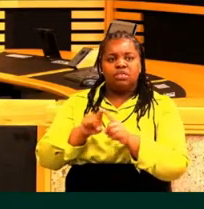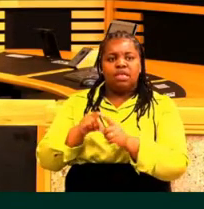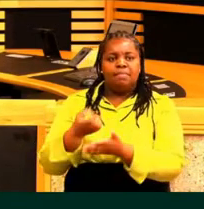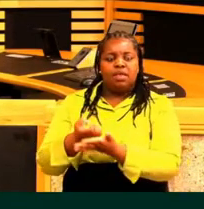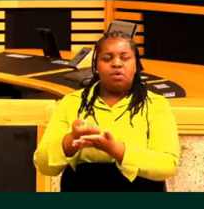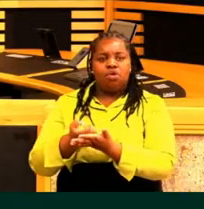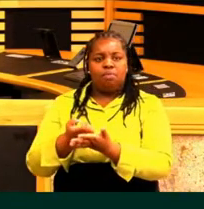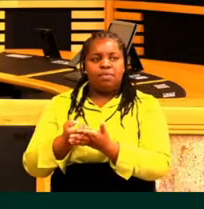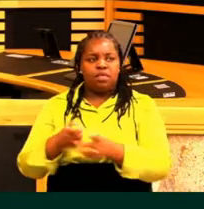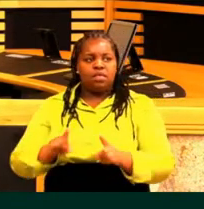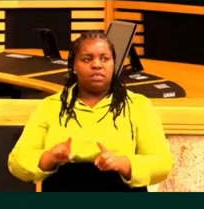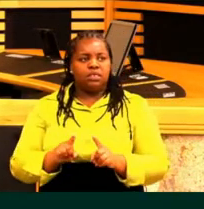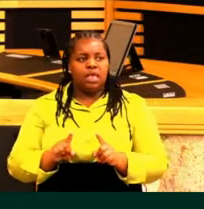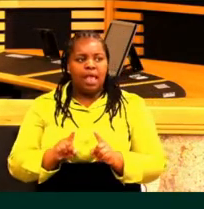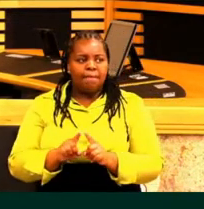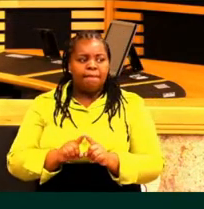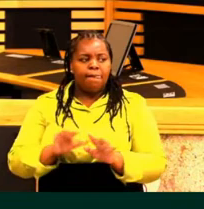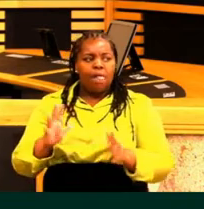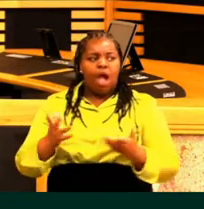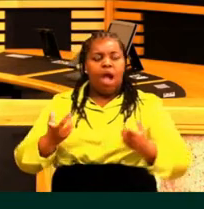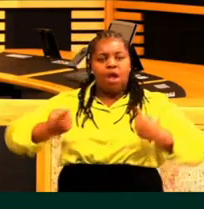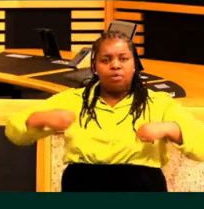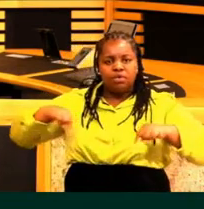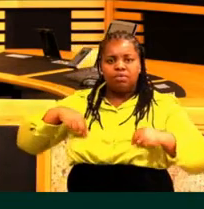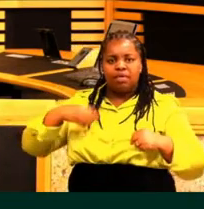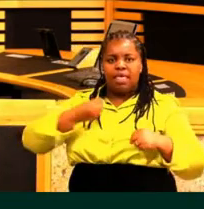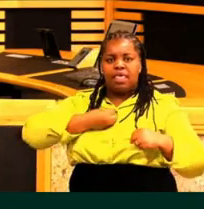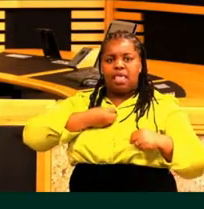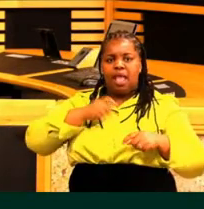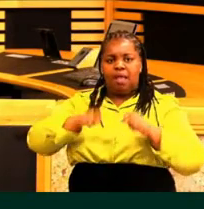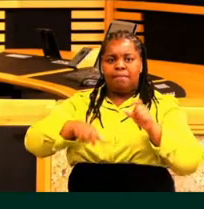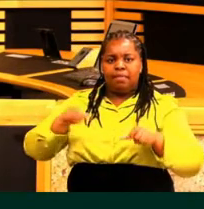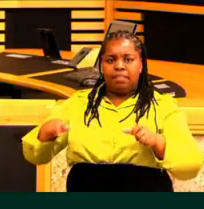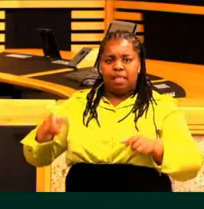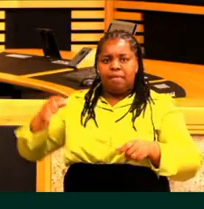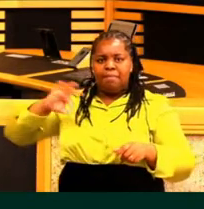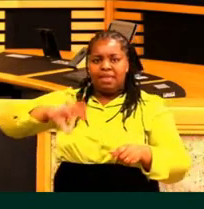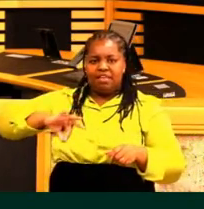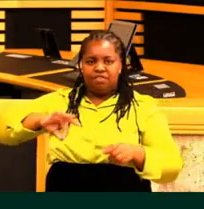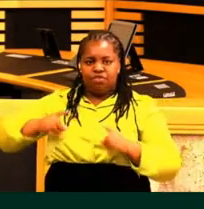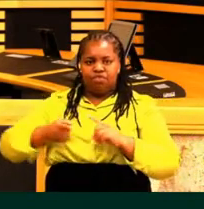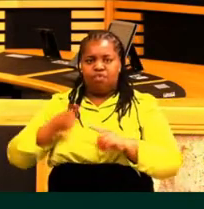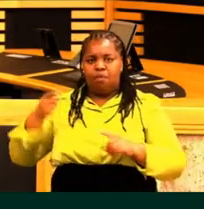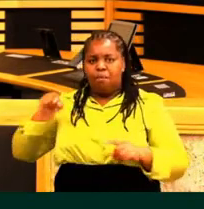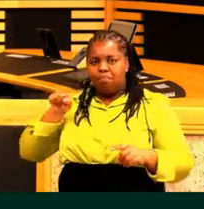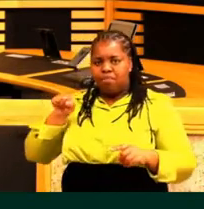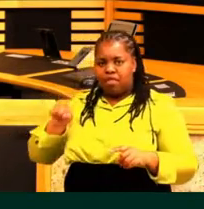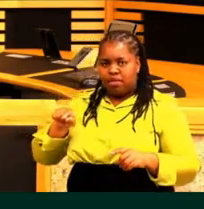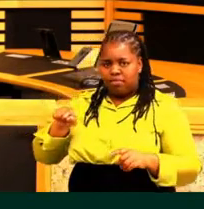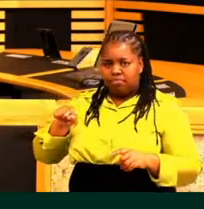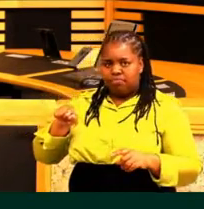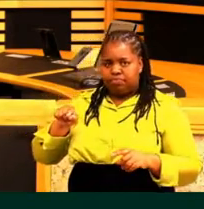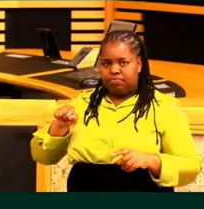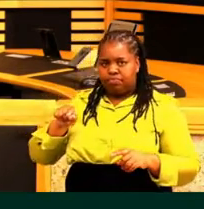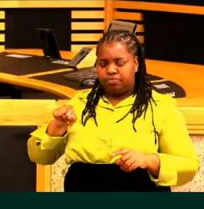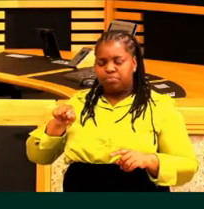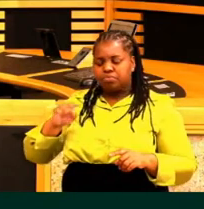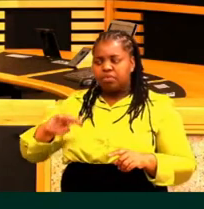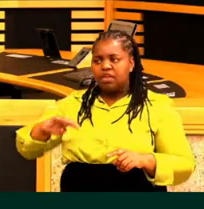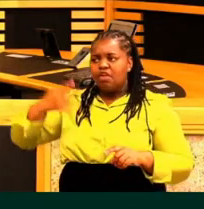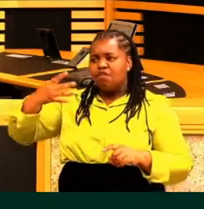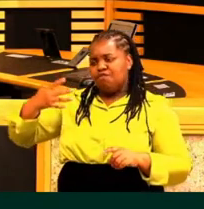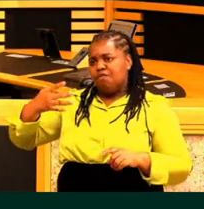and also how do we as young people benefit from the fourth Industrial Revolution